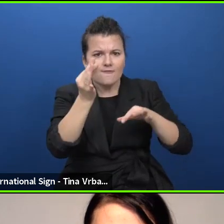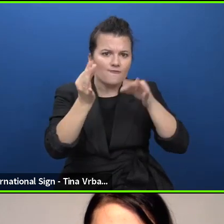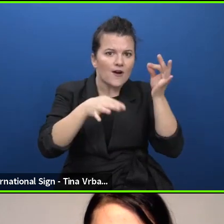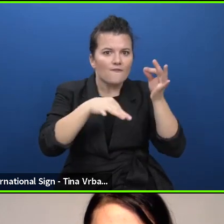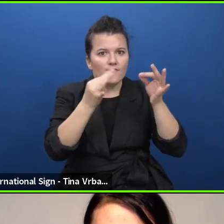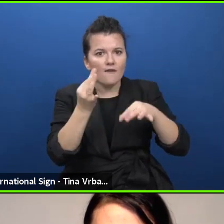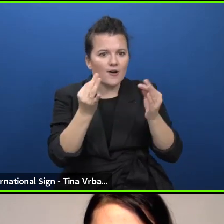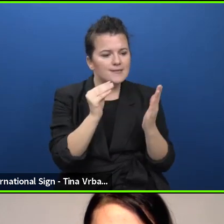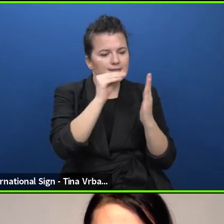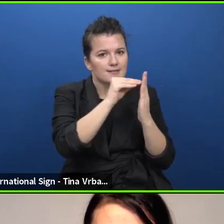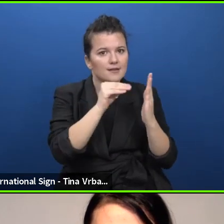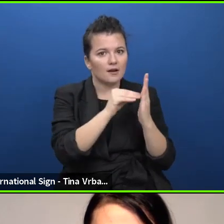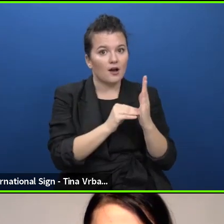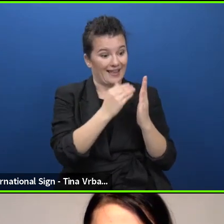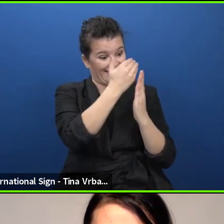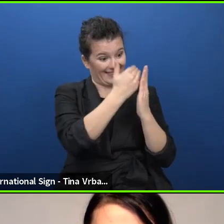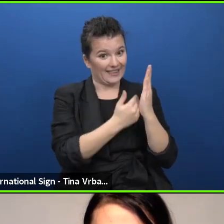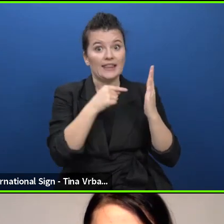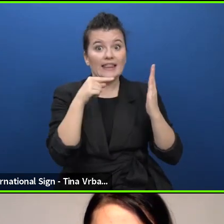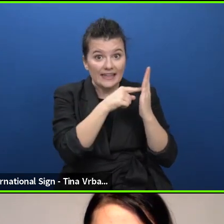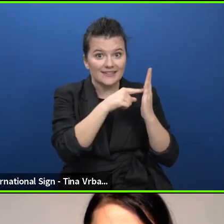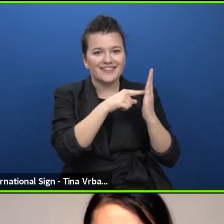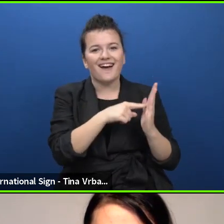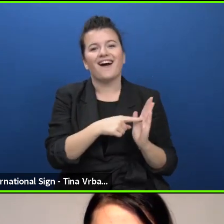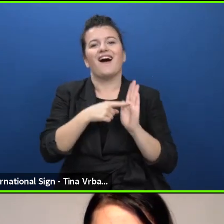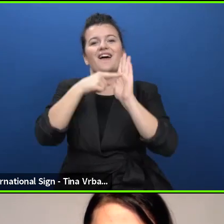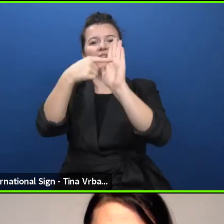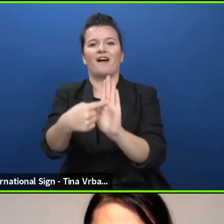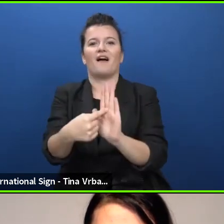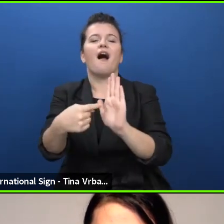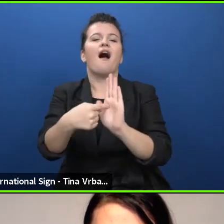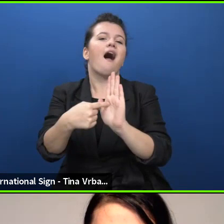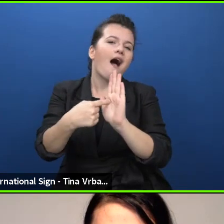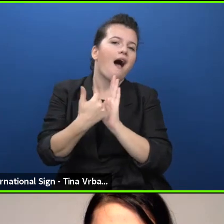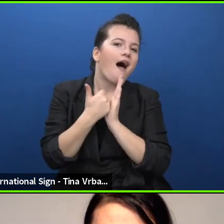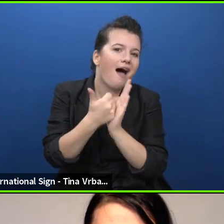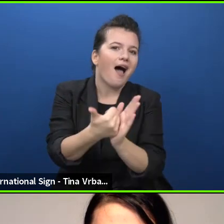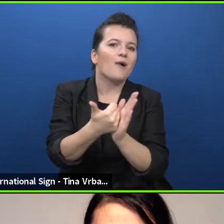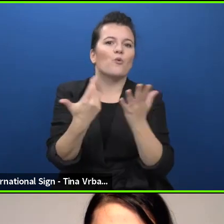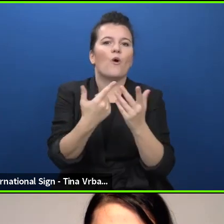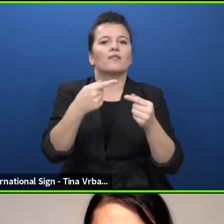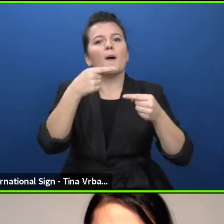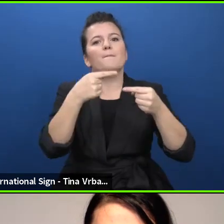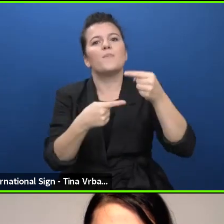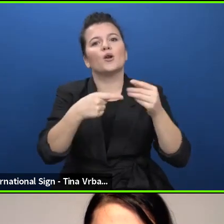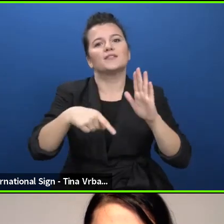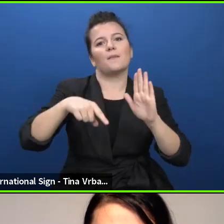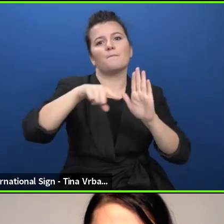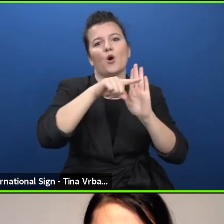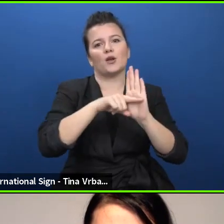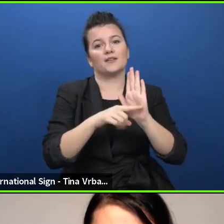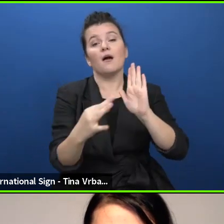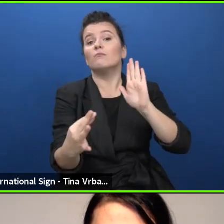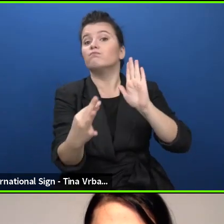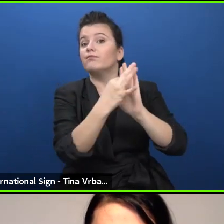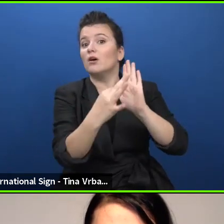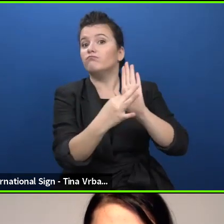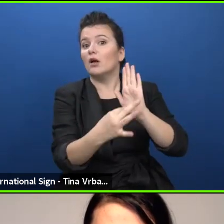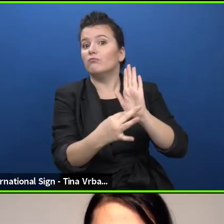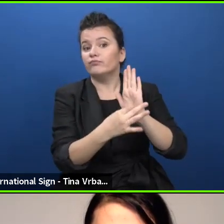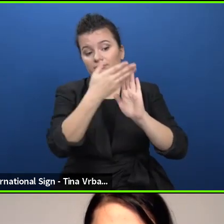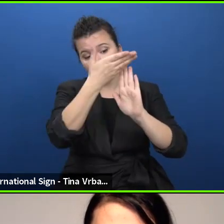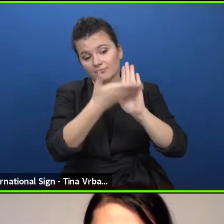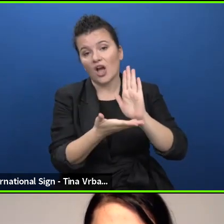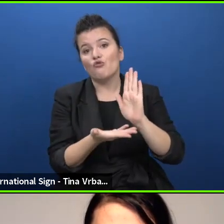policy recommendations to us. And these policy recommendations will then